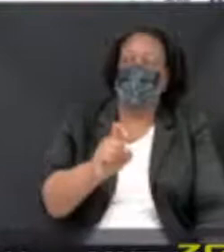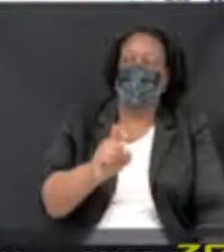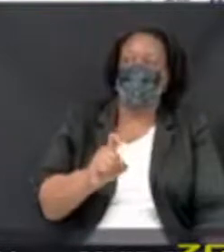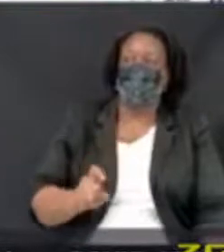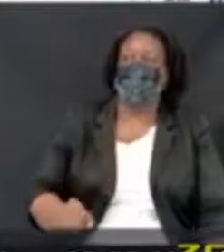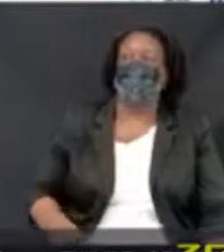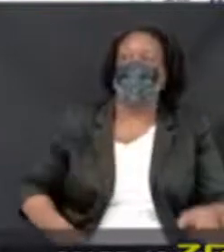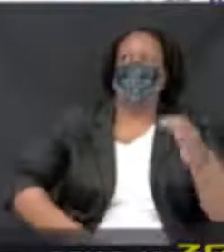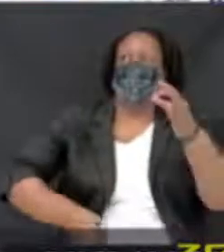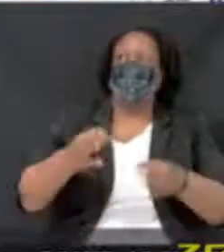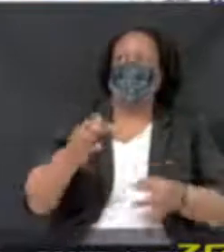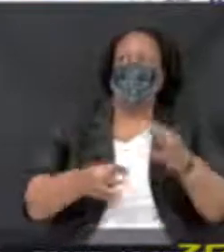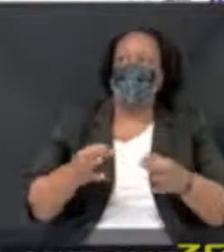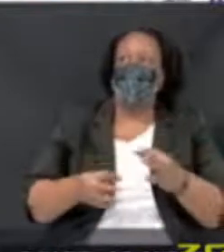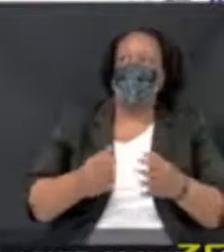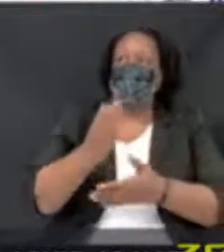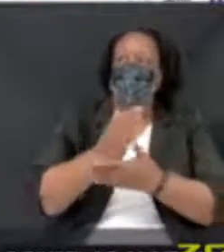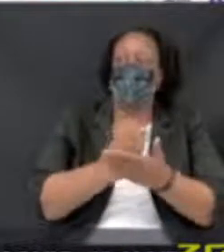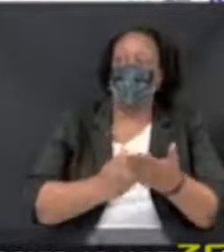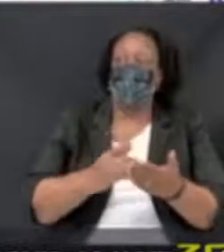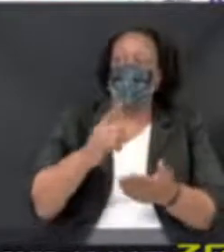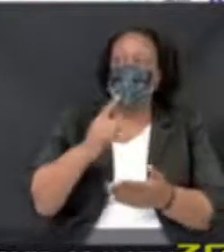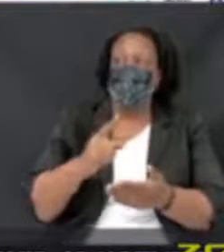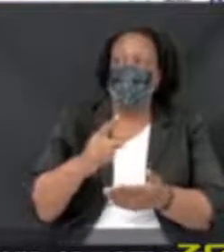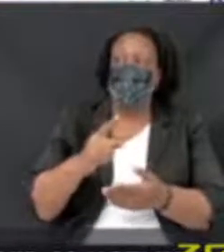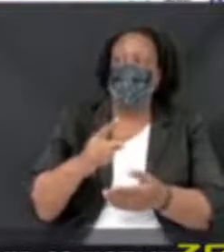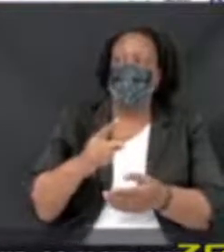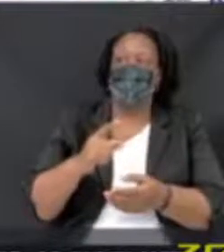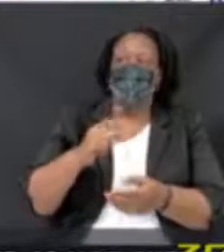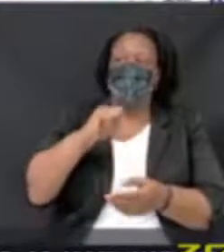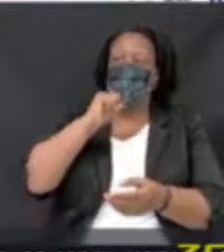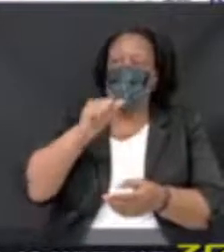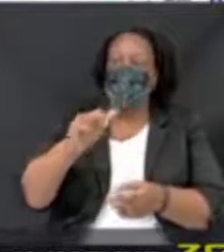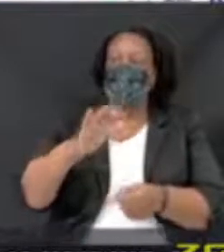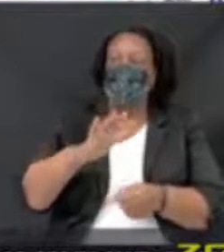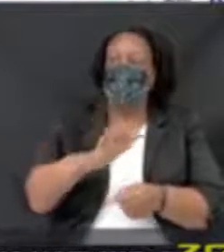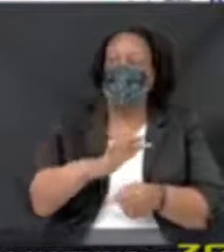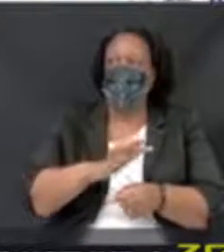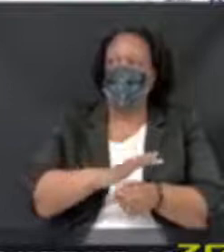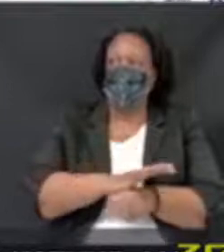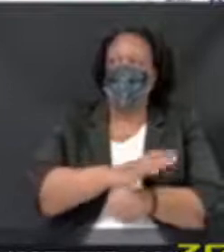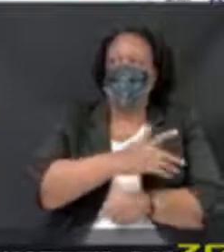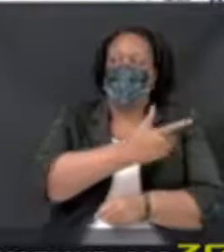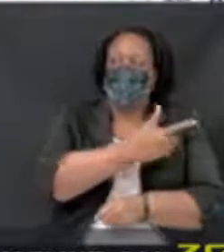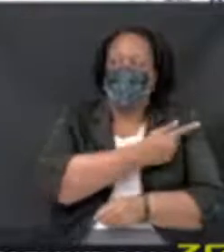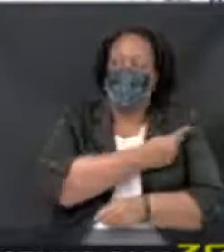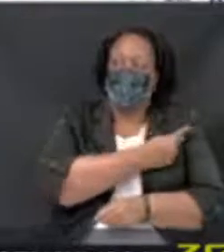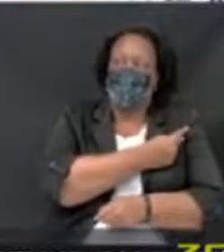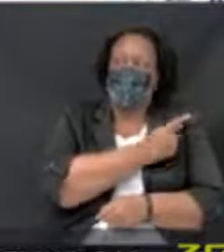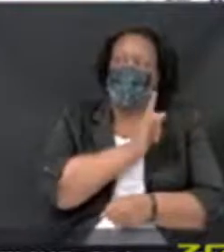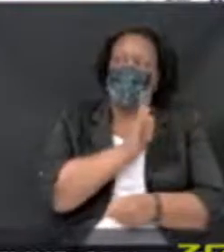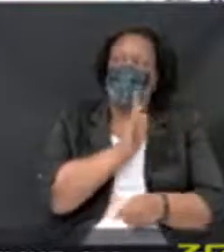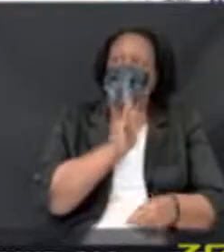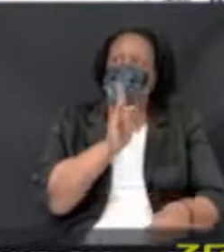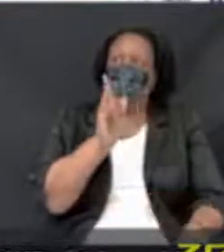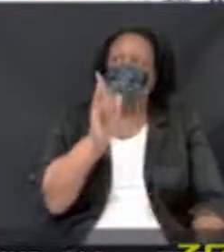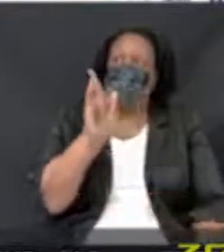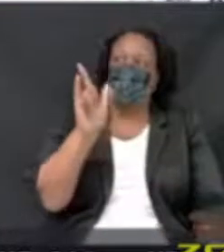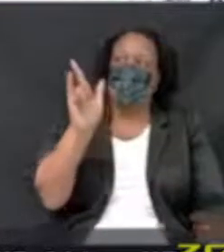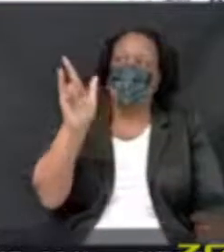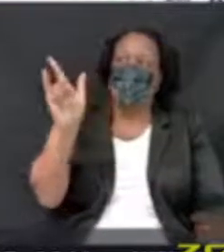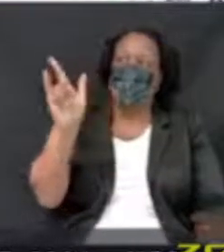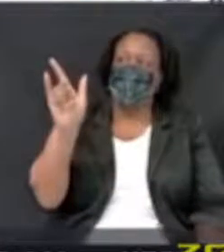unvaccinated teenage child who is a resident of St. Kitts and Nevis travels abroad for vacation